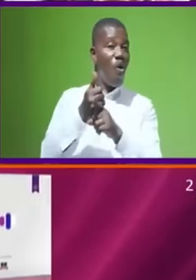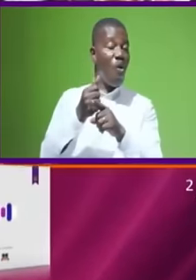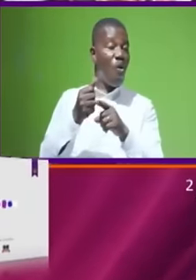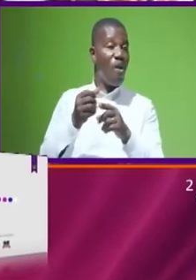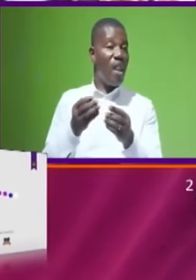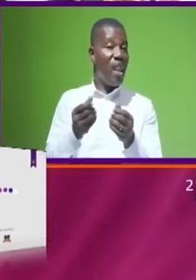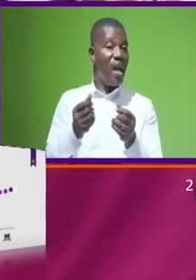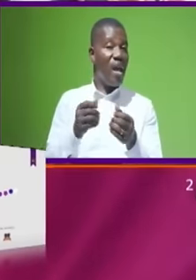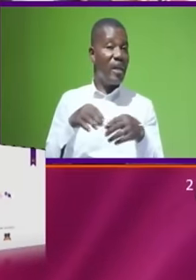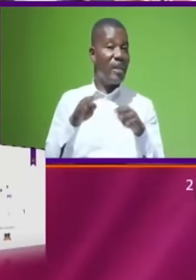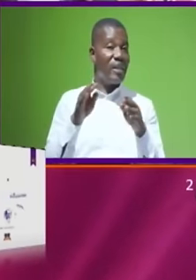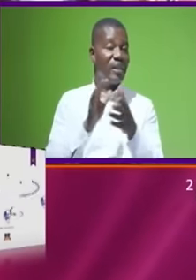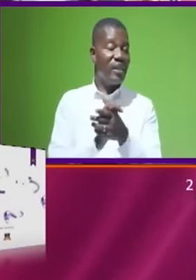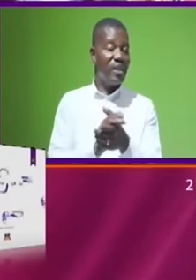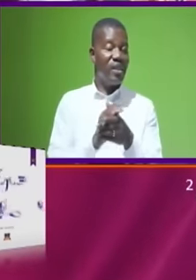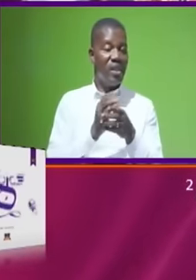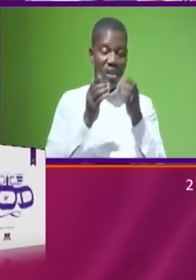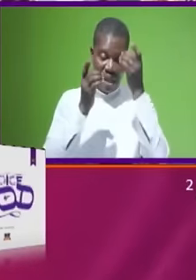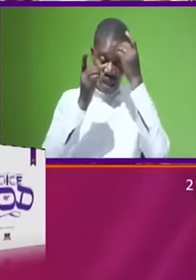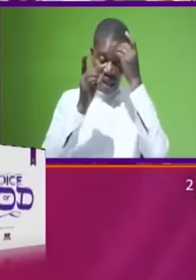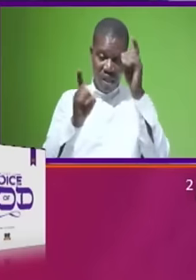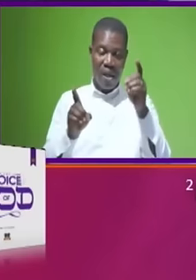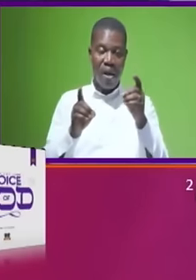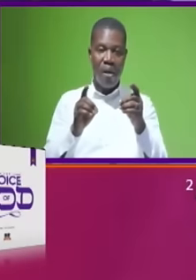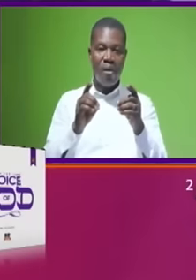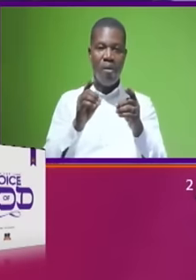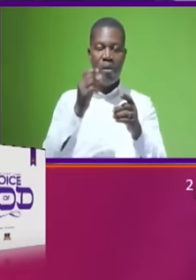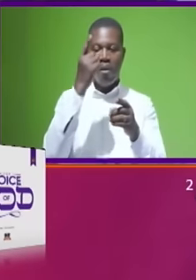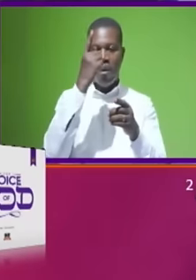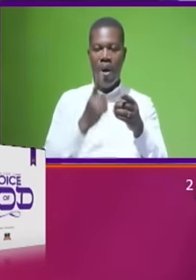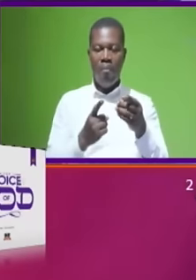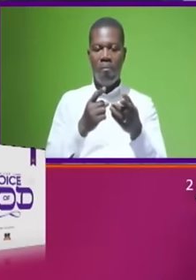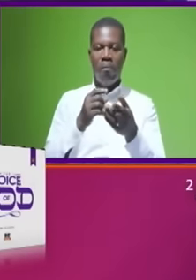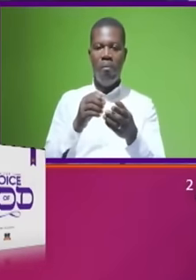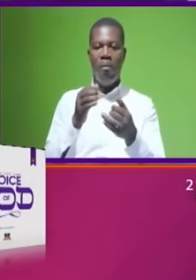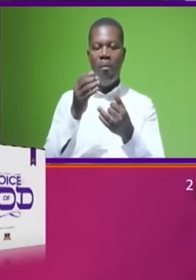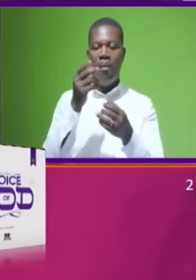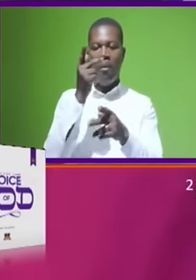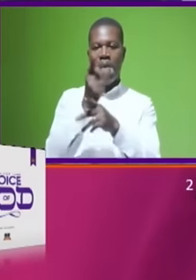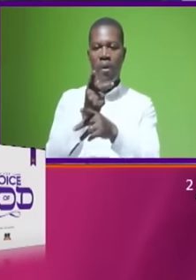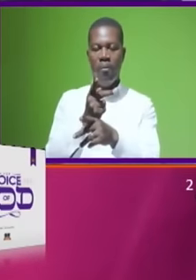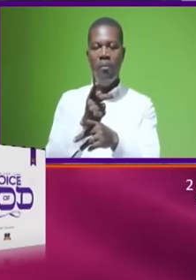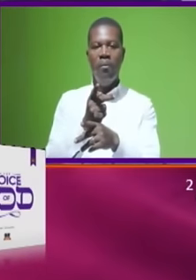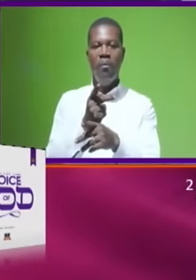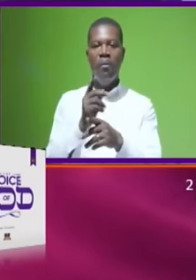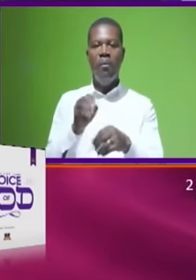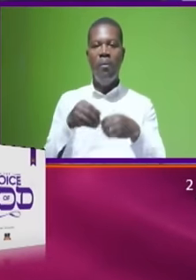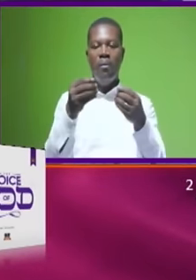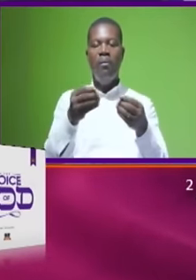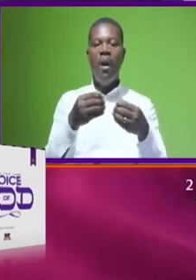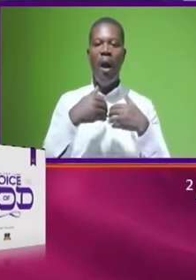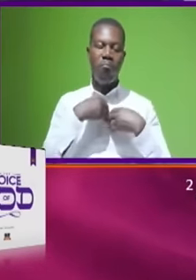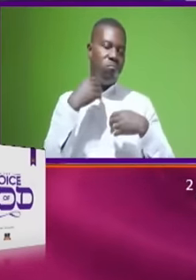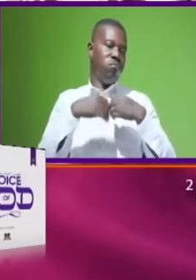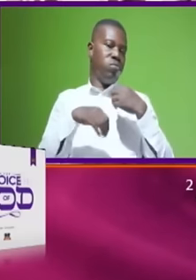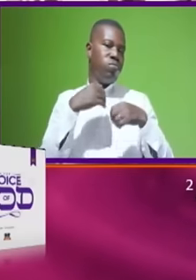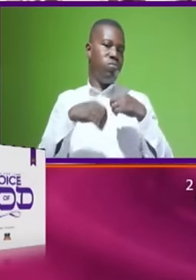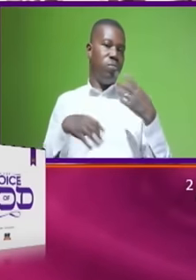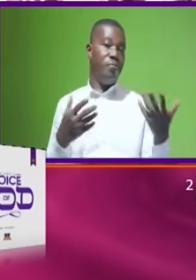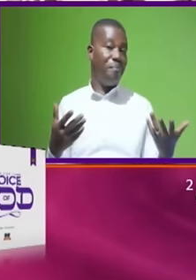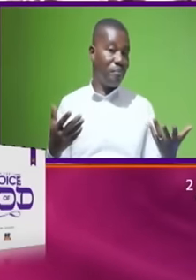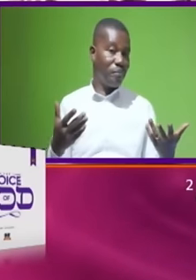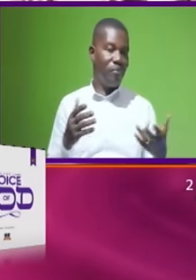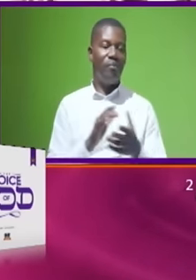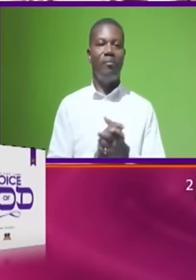sicker, and the other plans, yet the family near Fafa and to go be all. So, this is their own